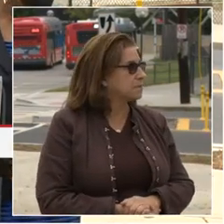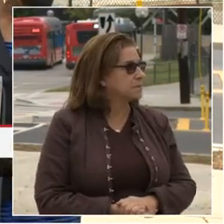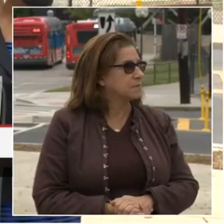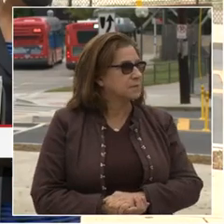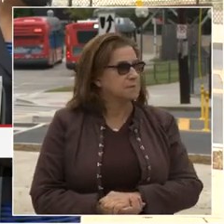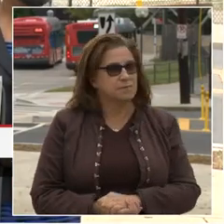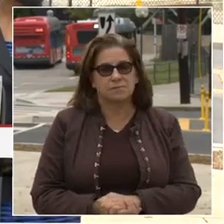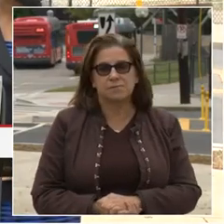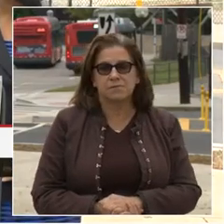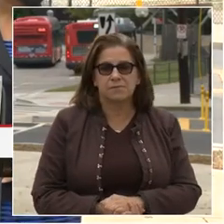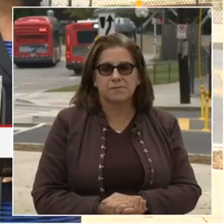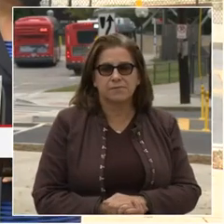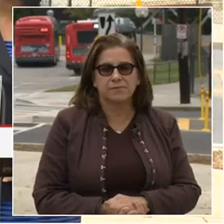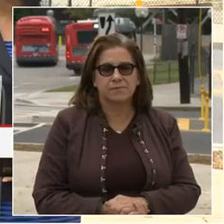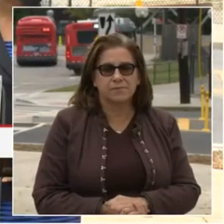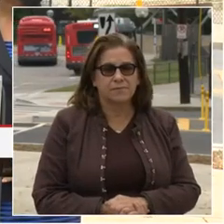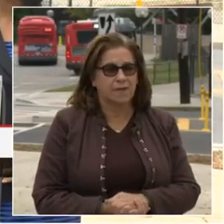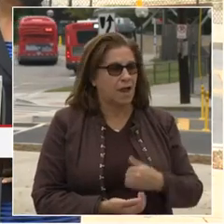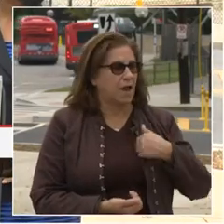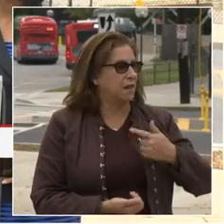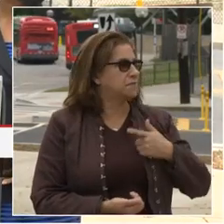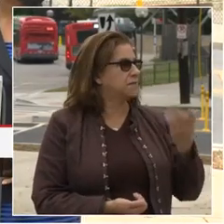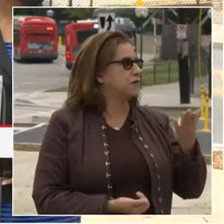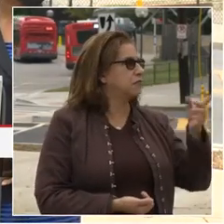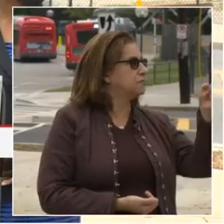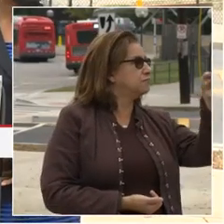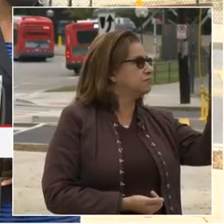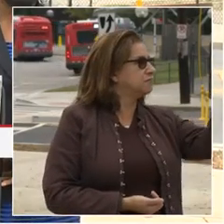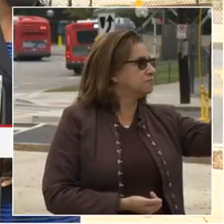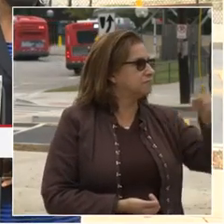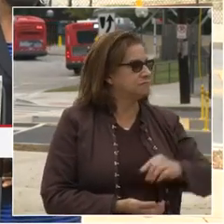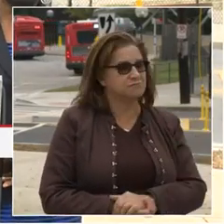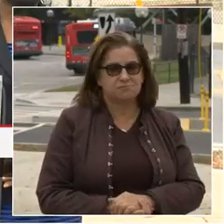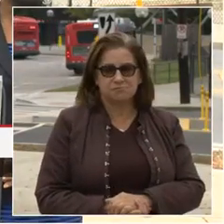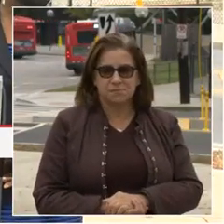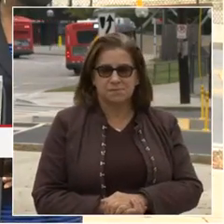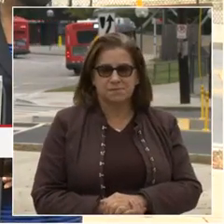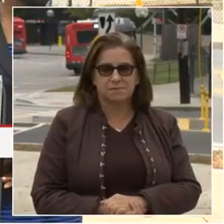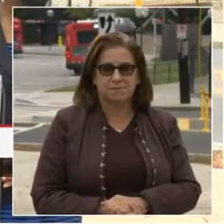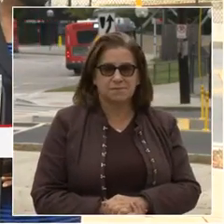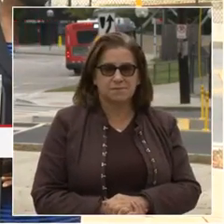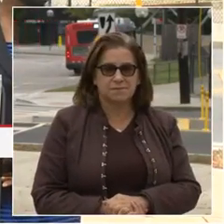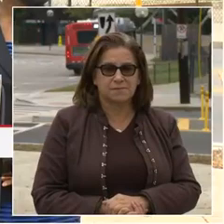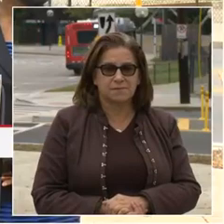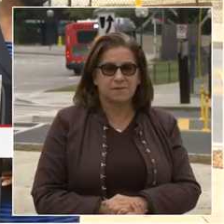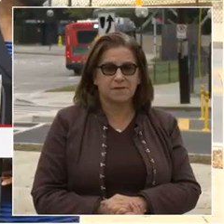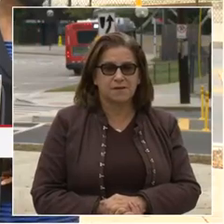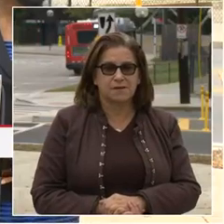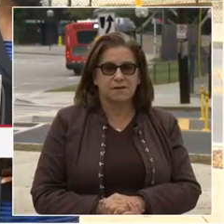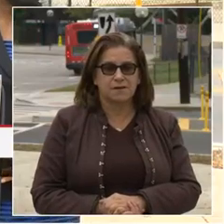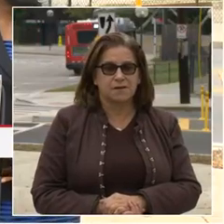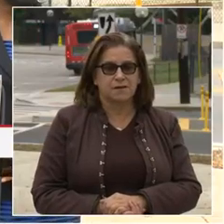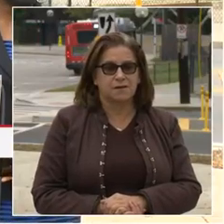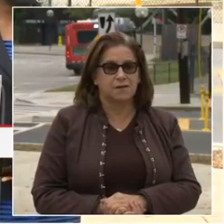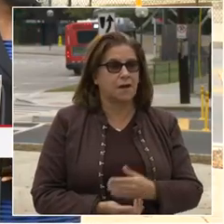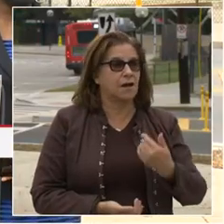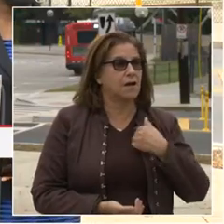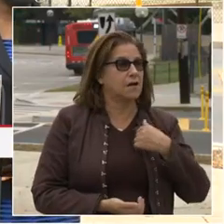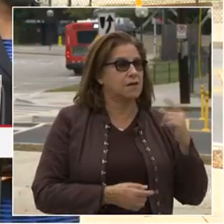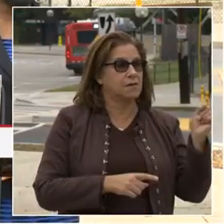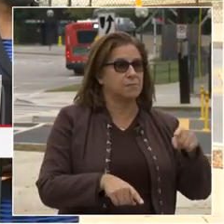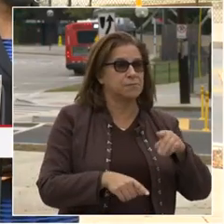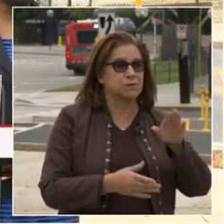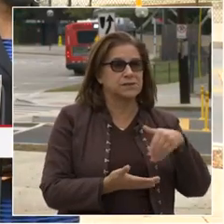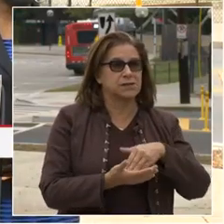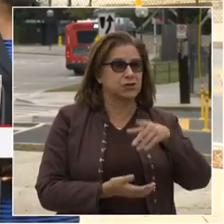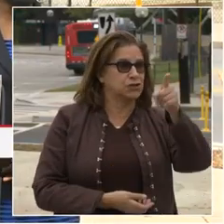in that block right there. All right. So in my approach to the center, I